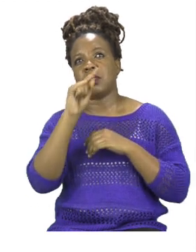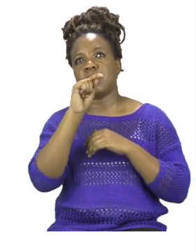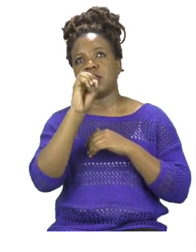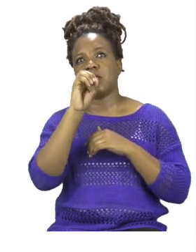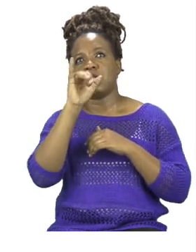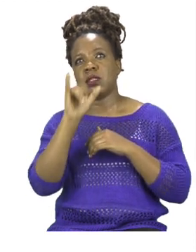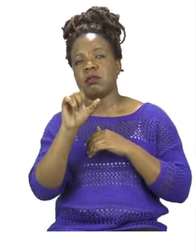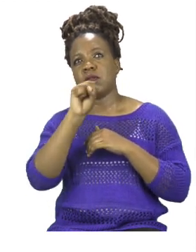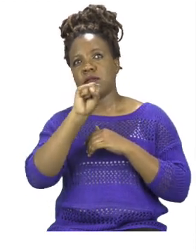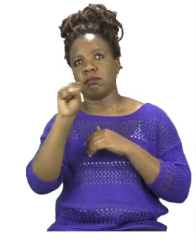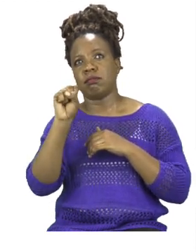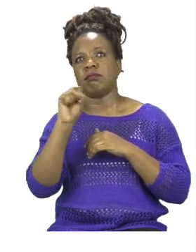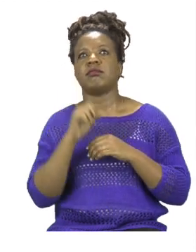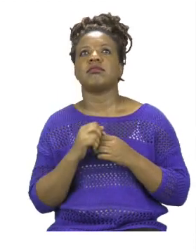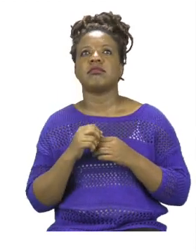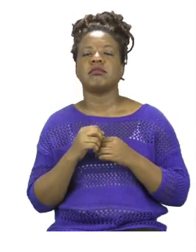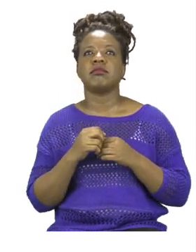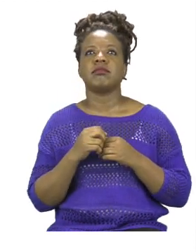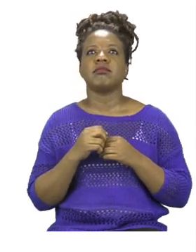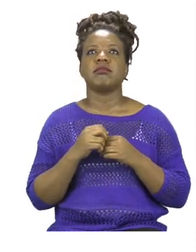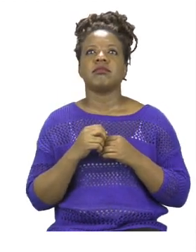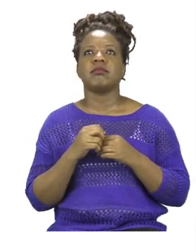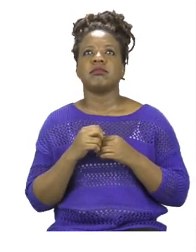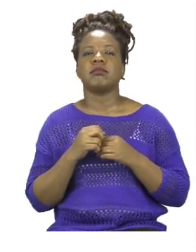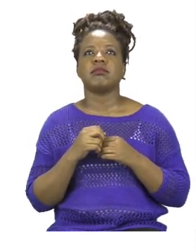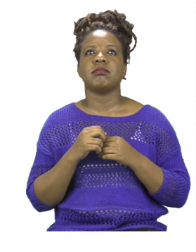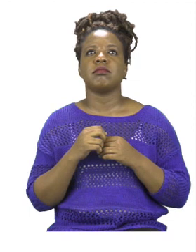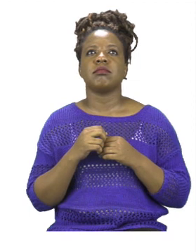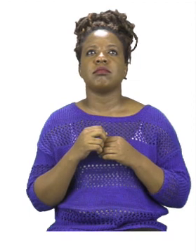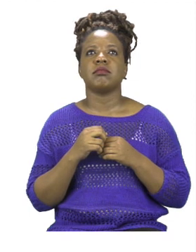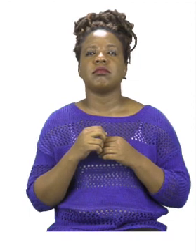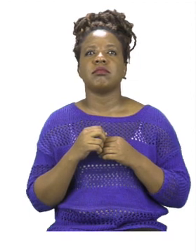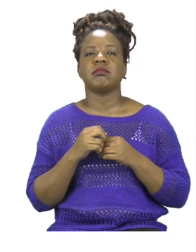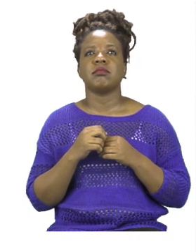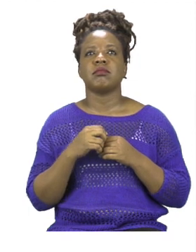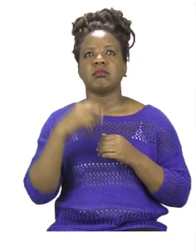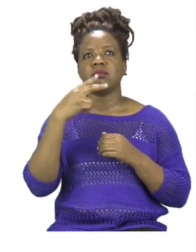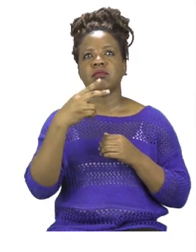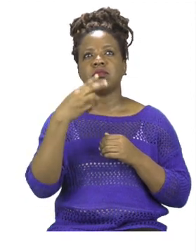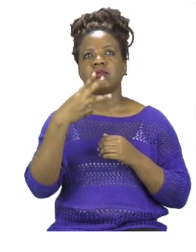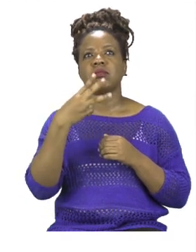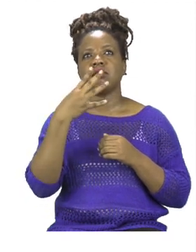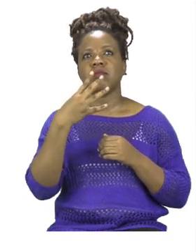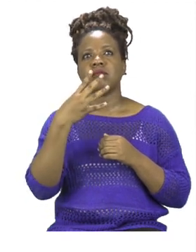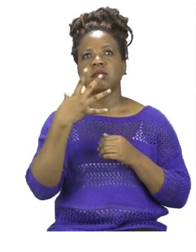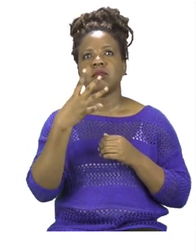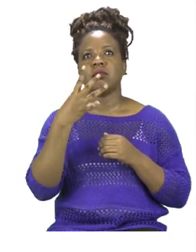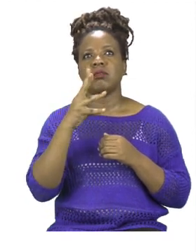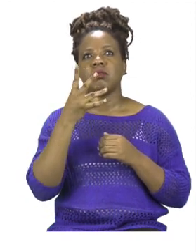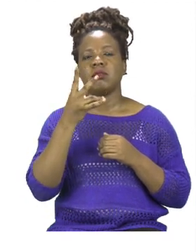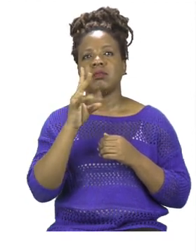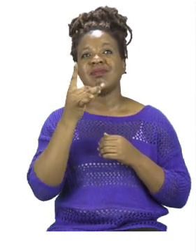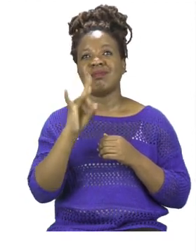is correct and complete. So you're going to do the same thing for the rest of the